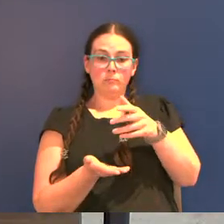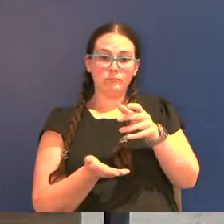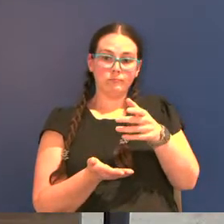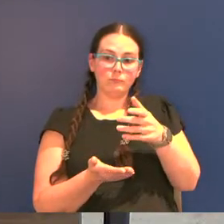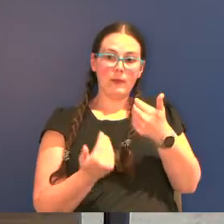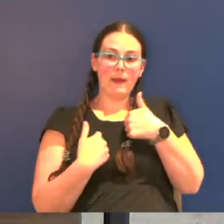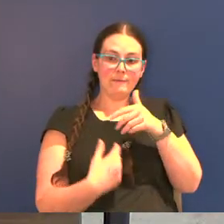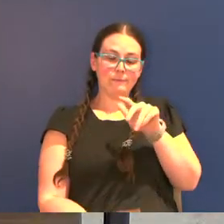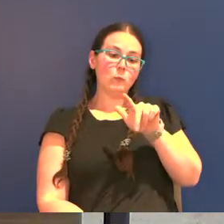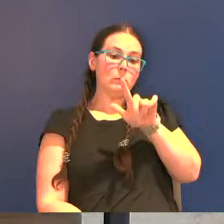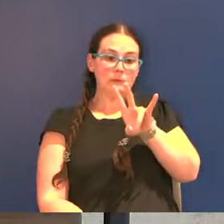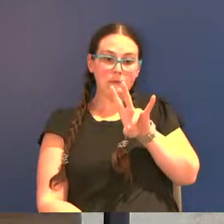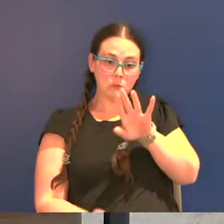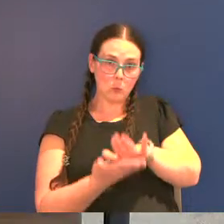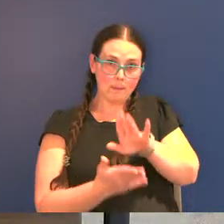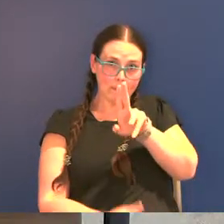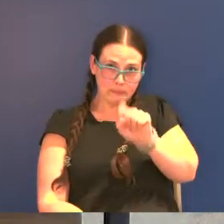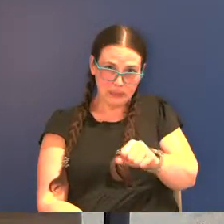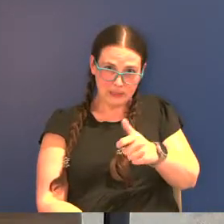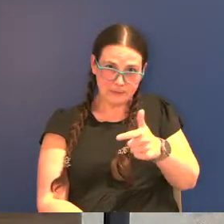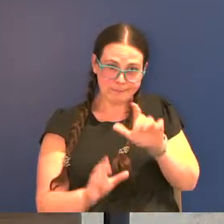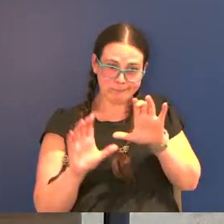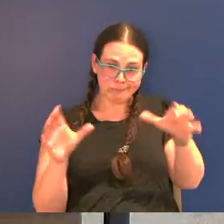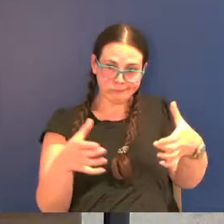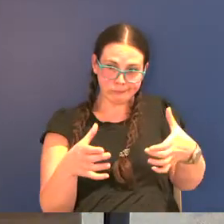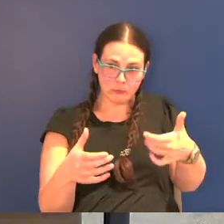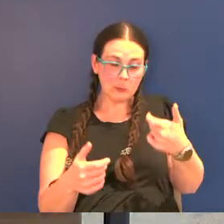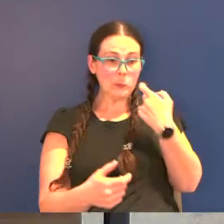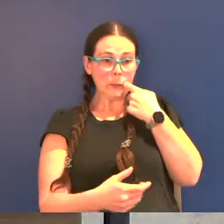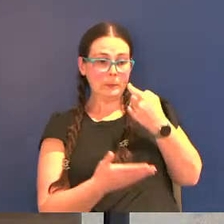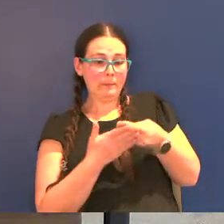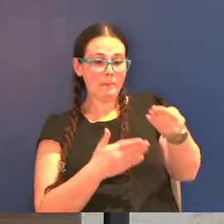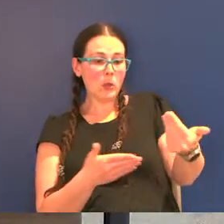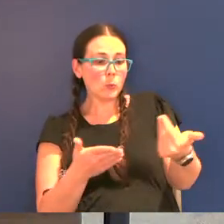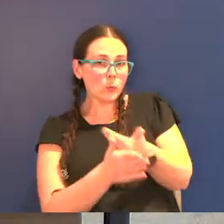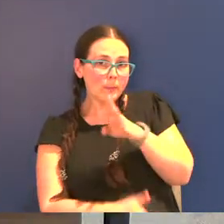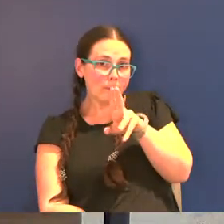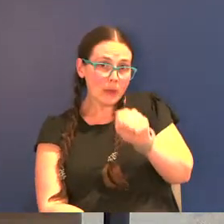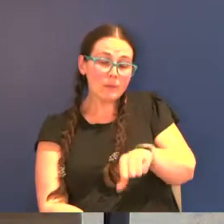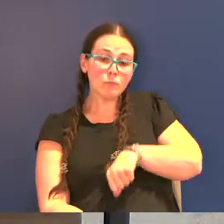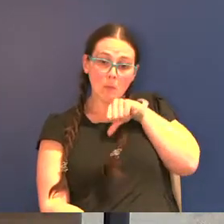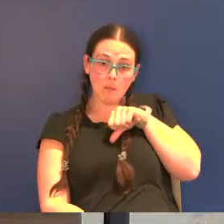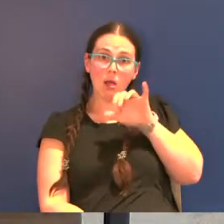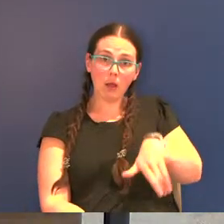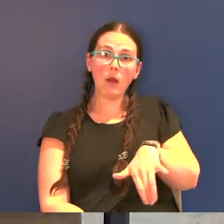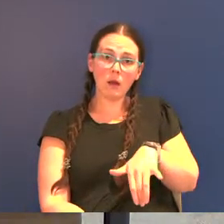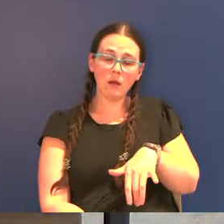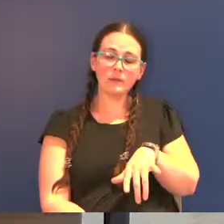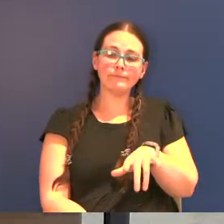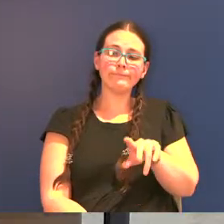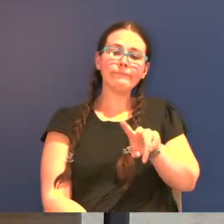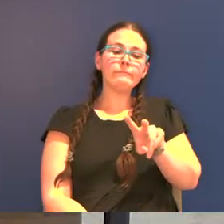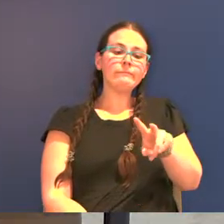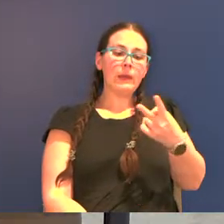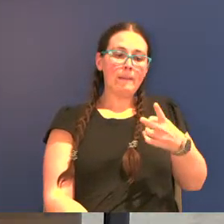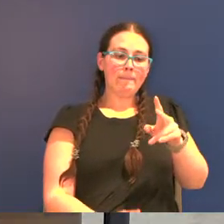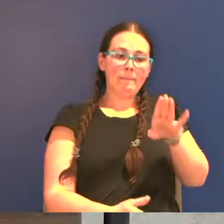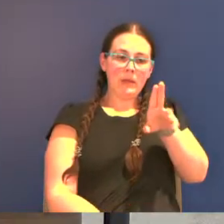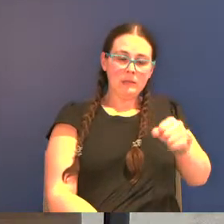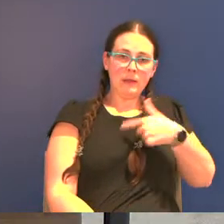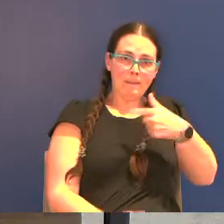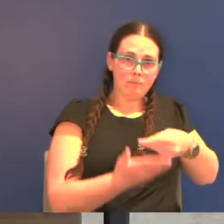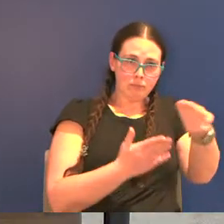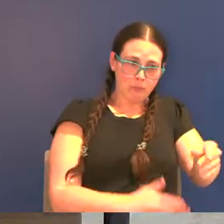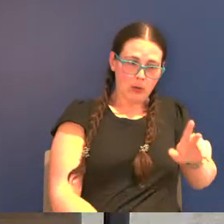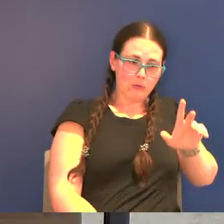fleet is very modern. We've actually bought some new buses, and we're very proud of that. But the same bus that I bought in 2020